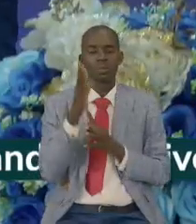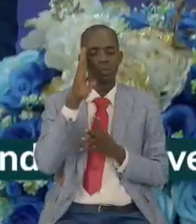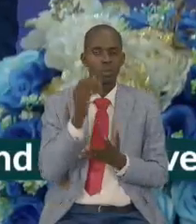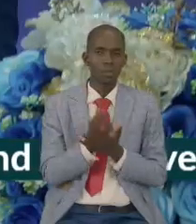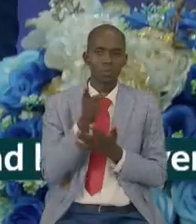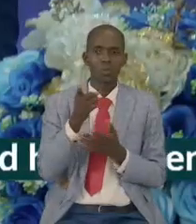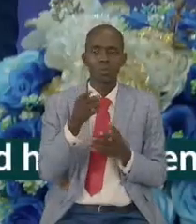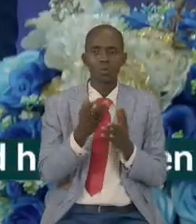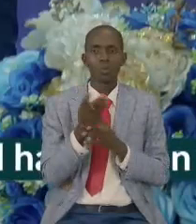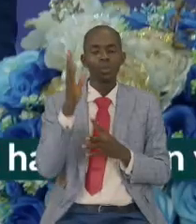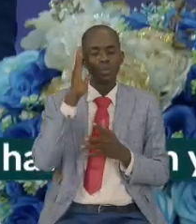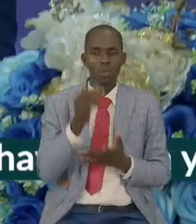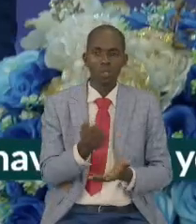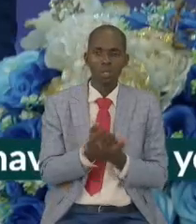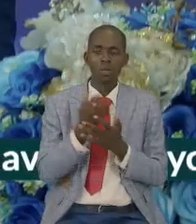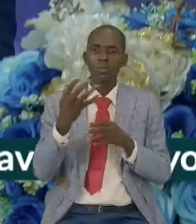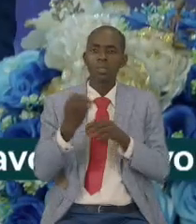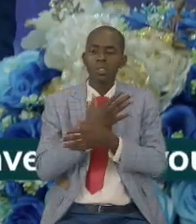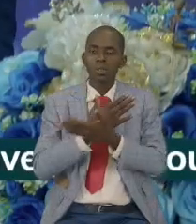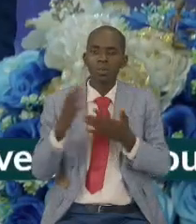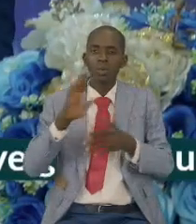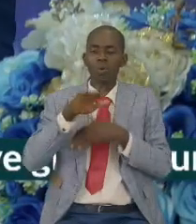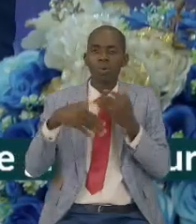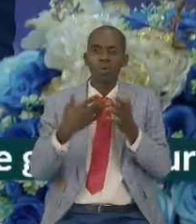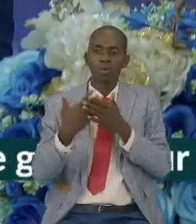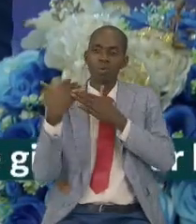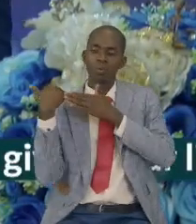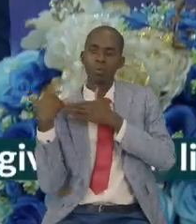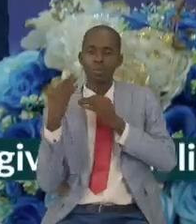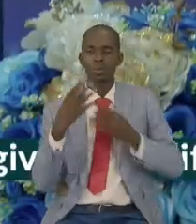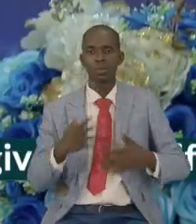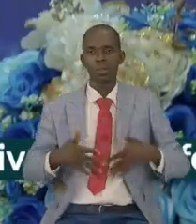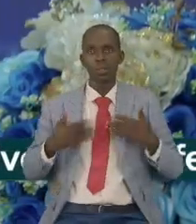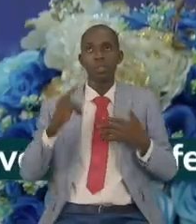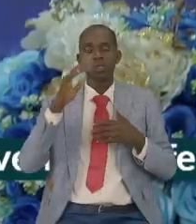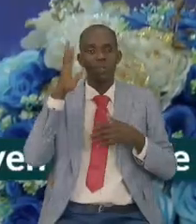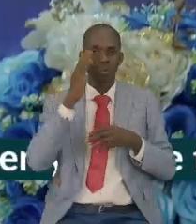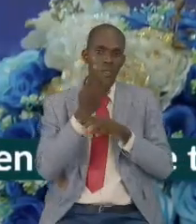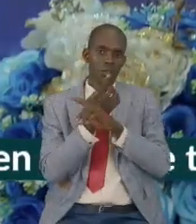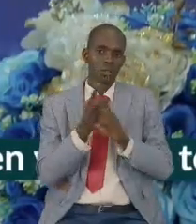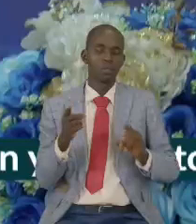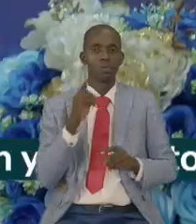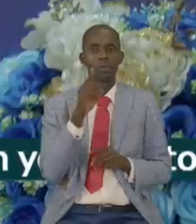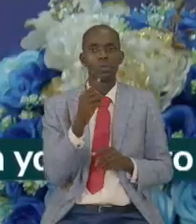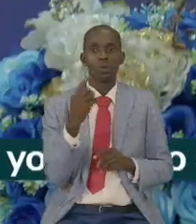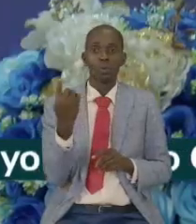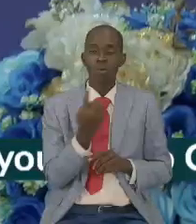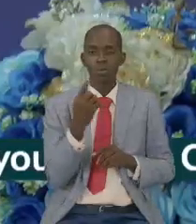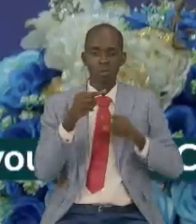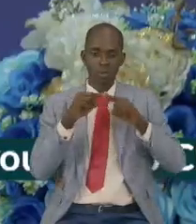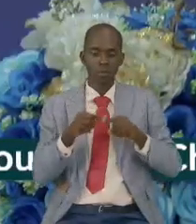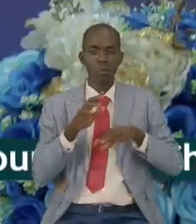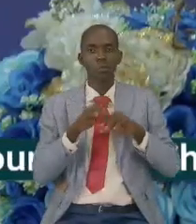for you, to guide you in this race to heaven. Then the baptism on the